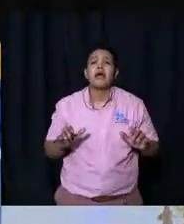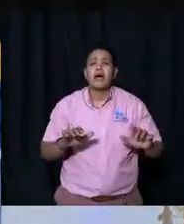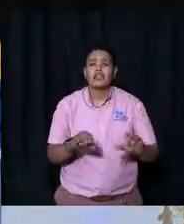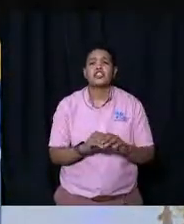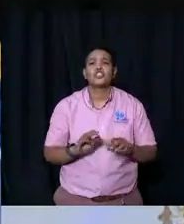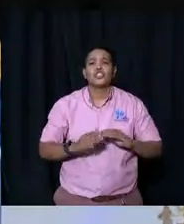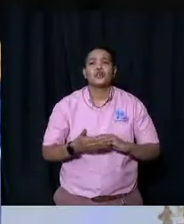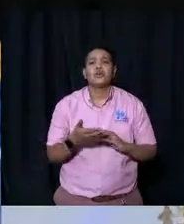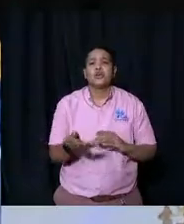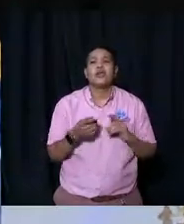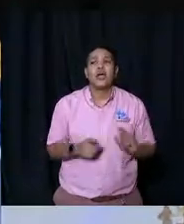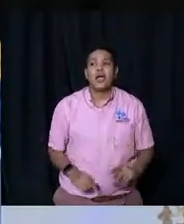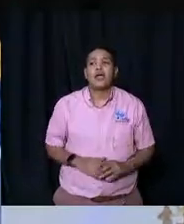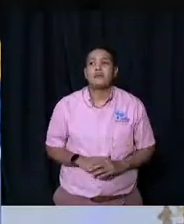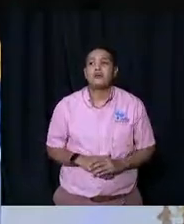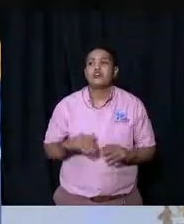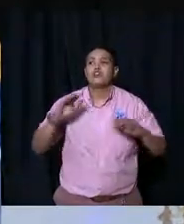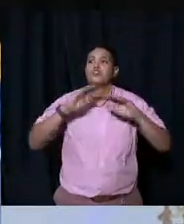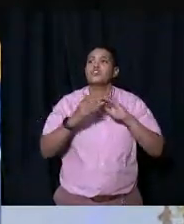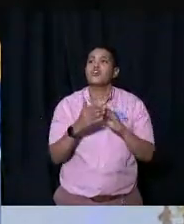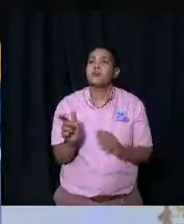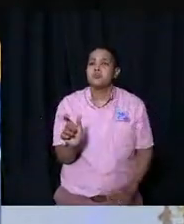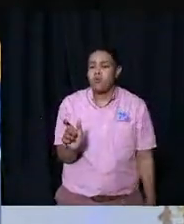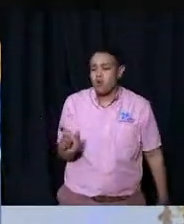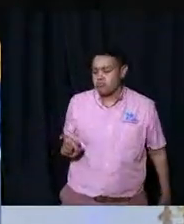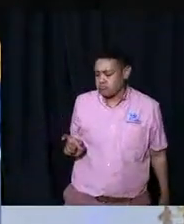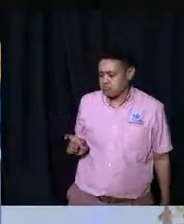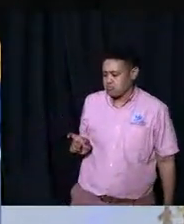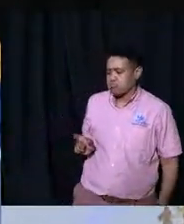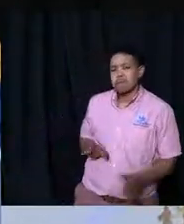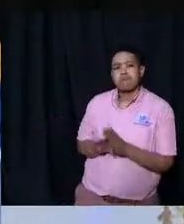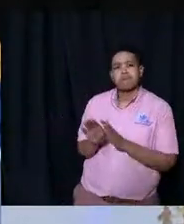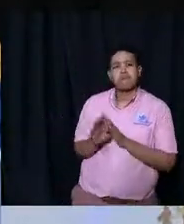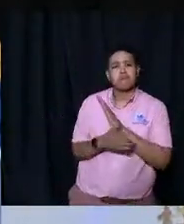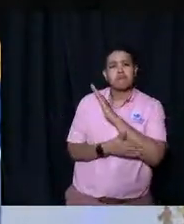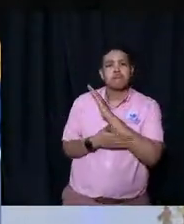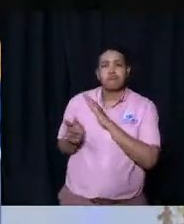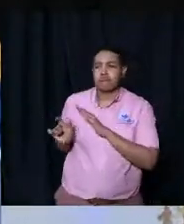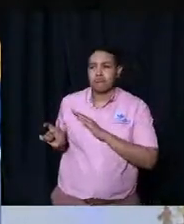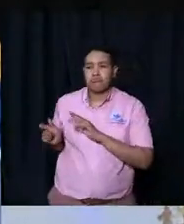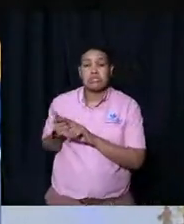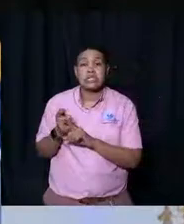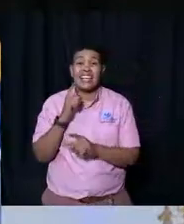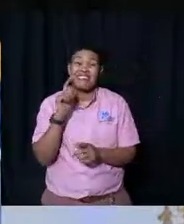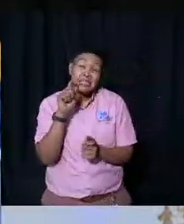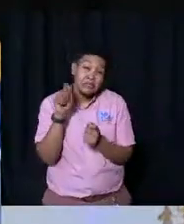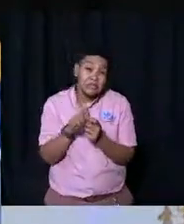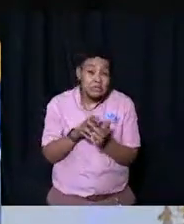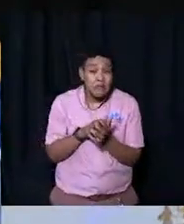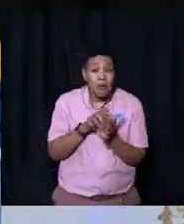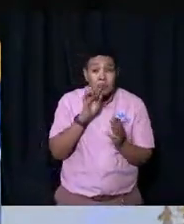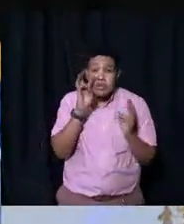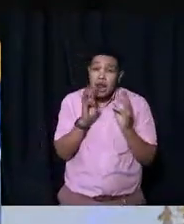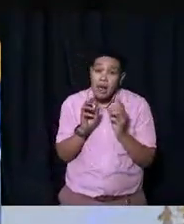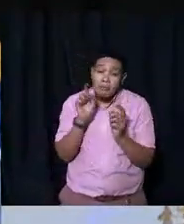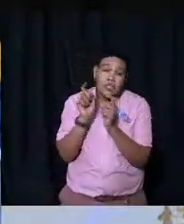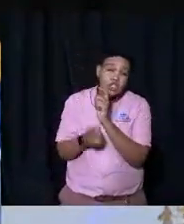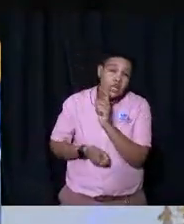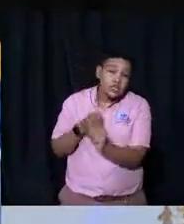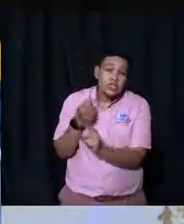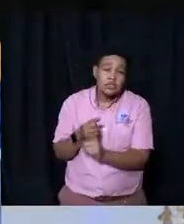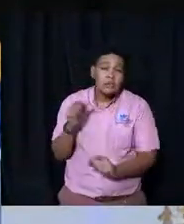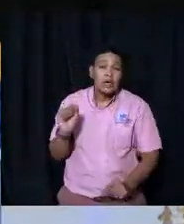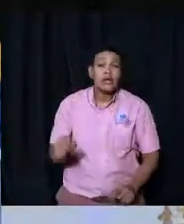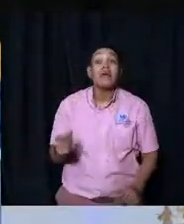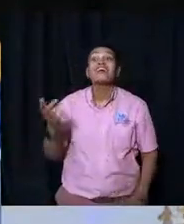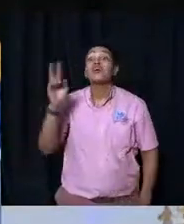Jamaica. So Jamaica, as a small island developing state, is particularly vulnerable to the impacts of climate change. According